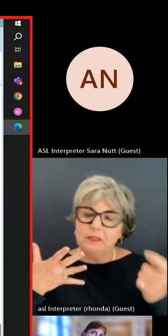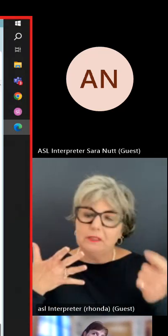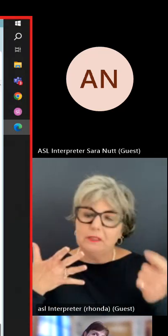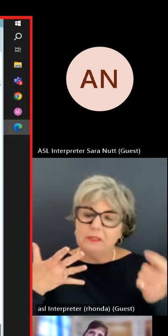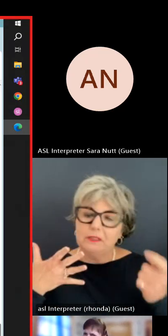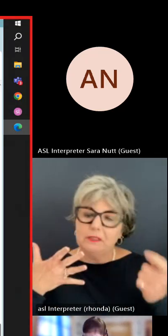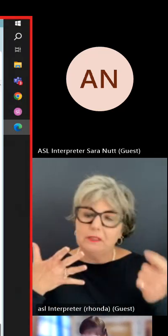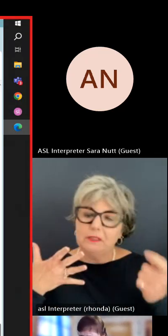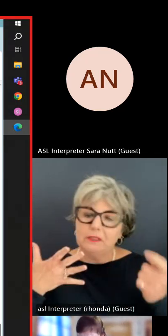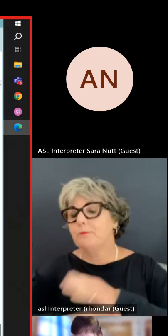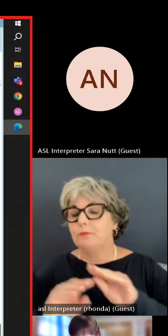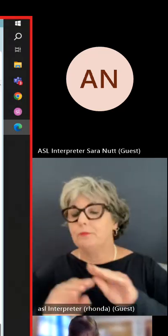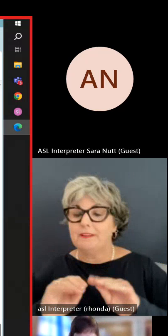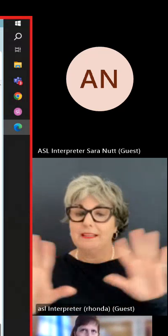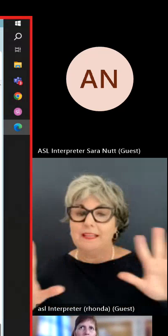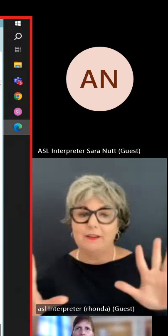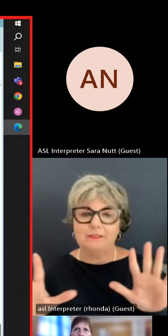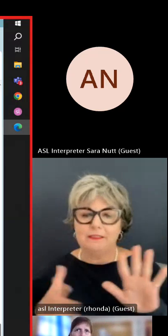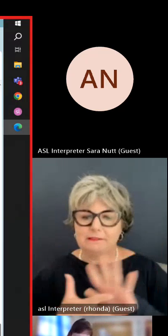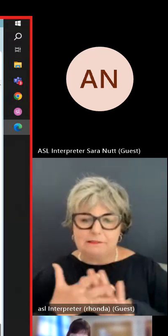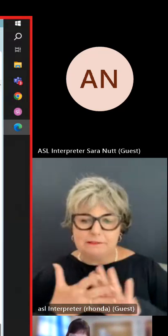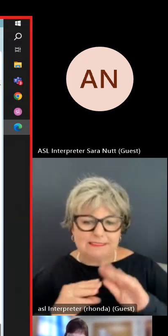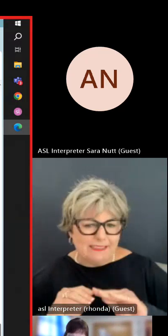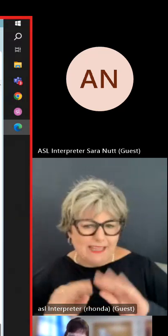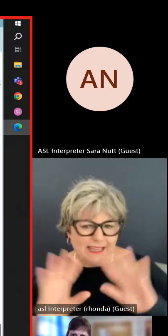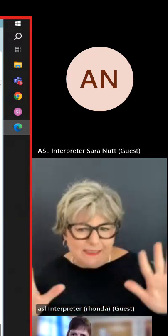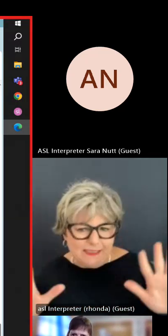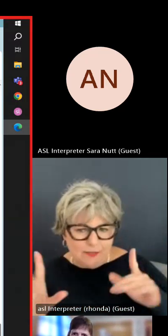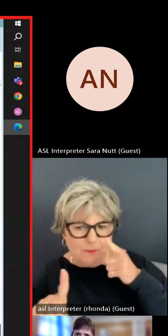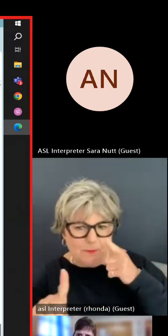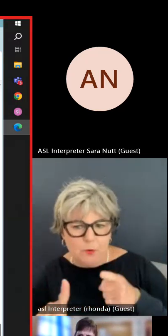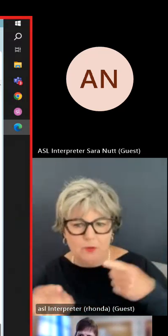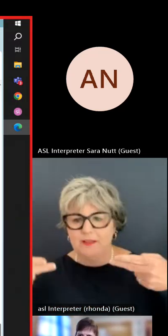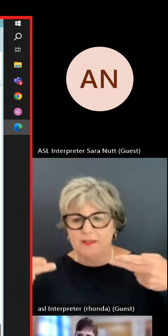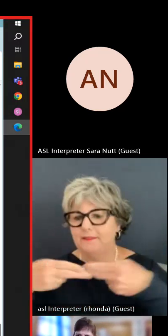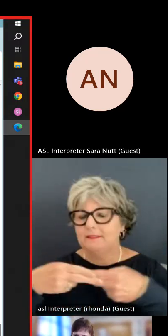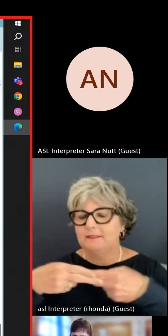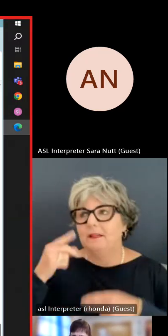Improve the clarity. Yeah, it's not really clear what we're getting at here, is it?